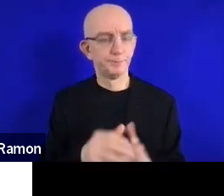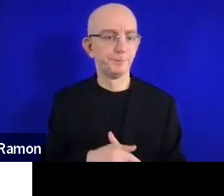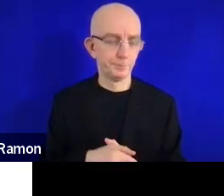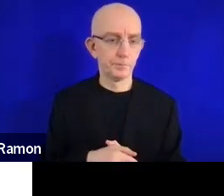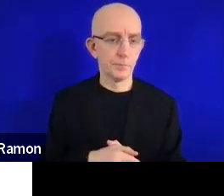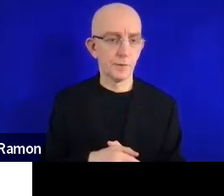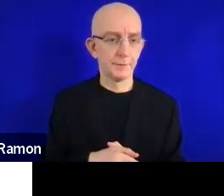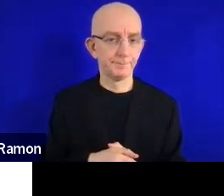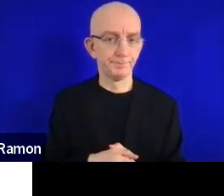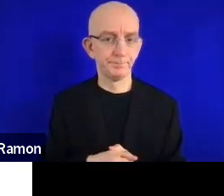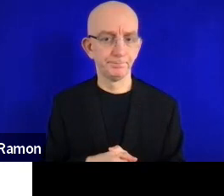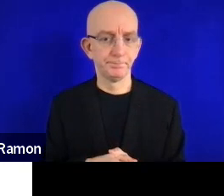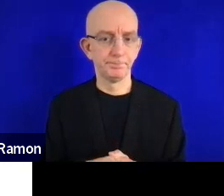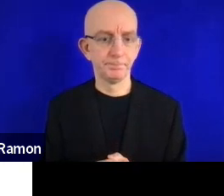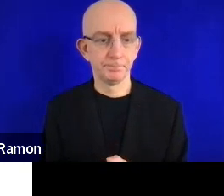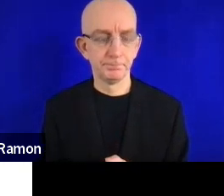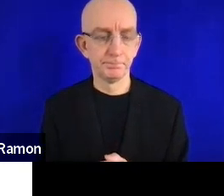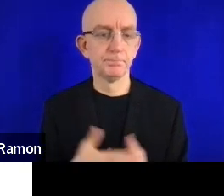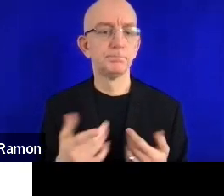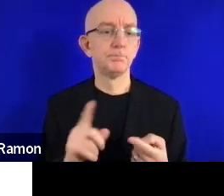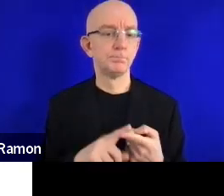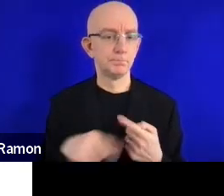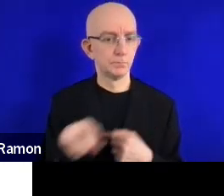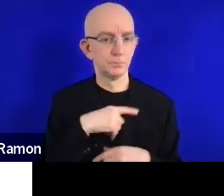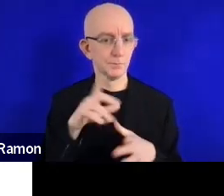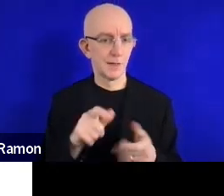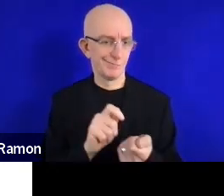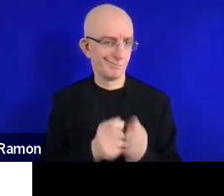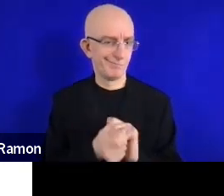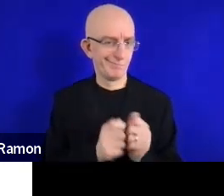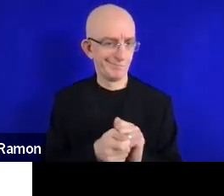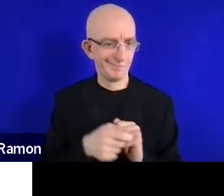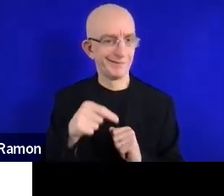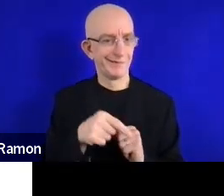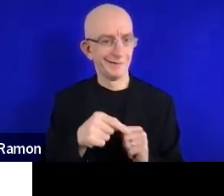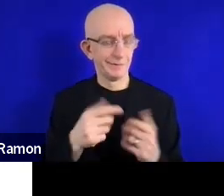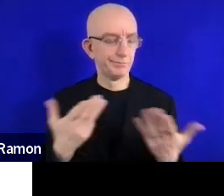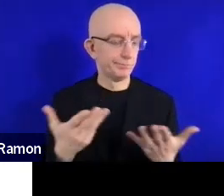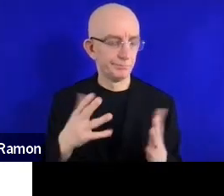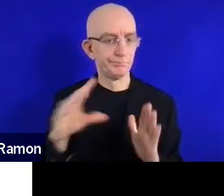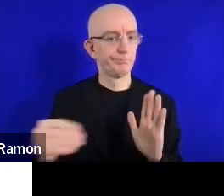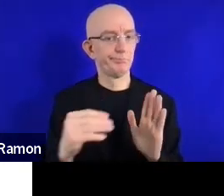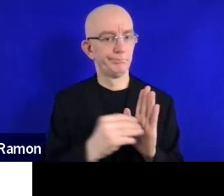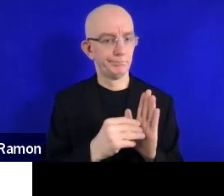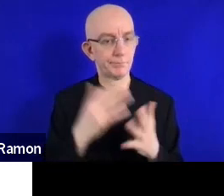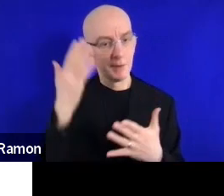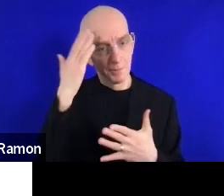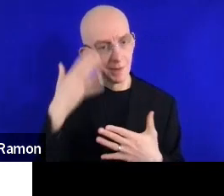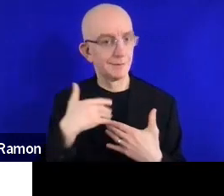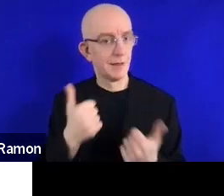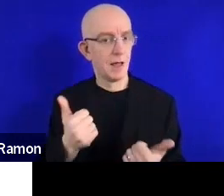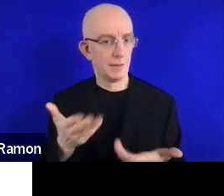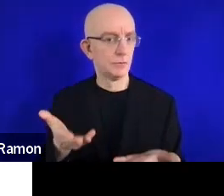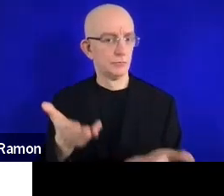complementary services. For instance, during the paydays of older persons, we have had to include distribution of